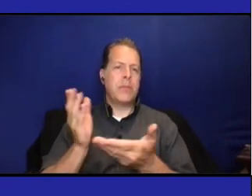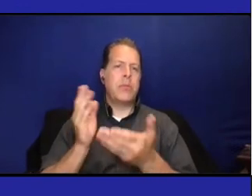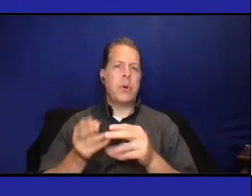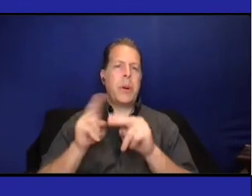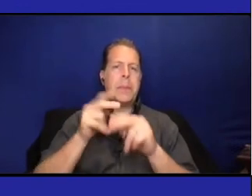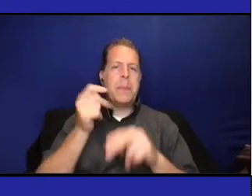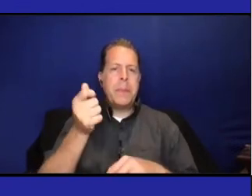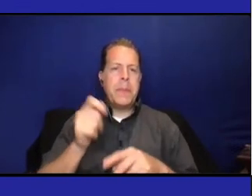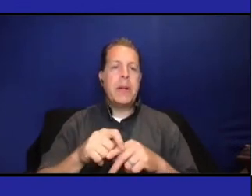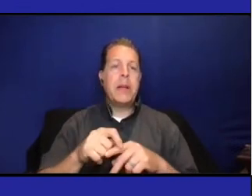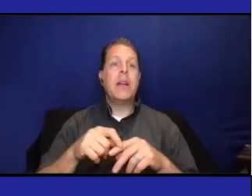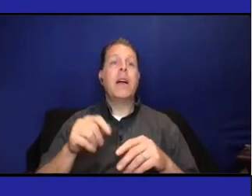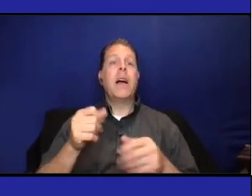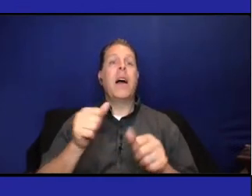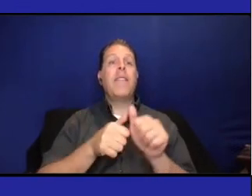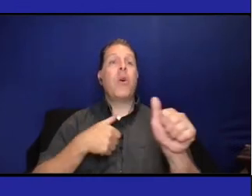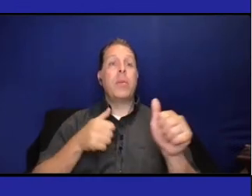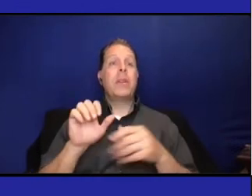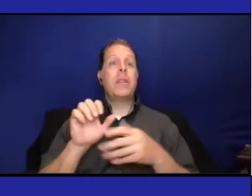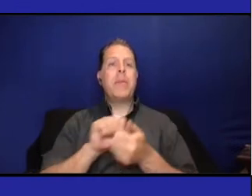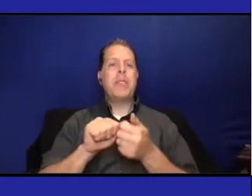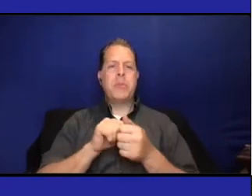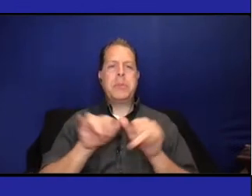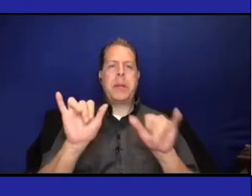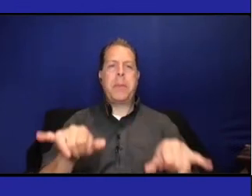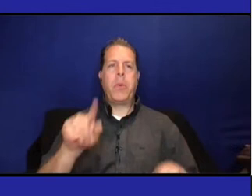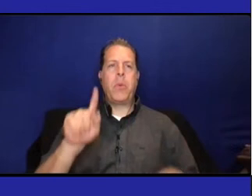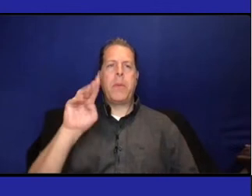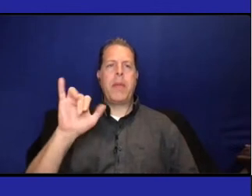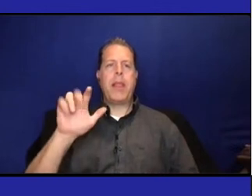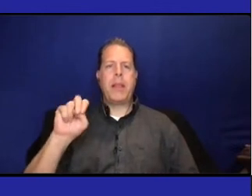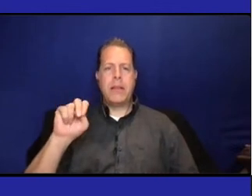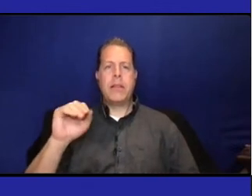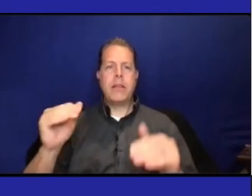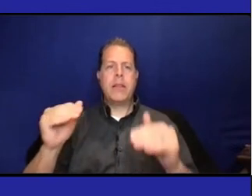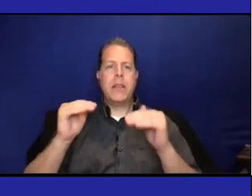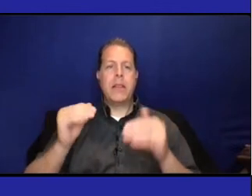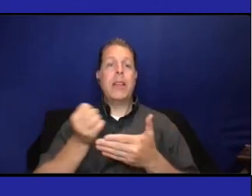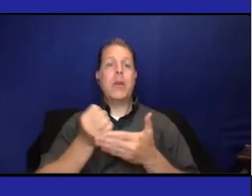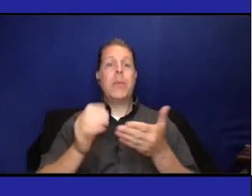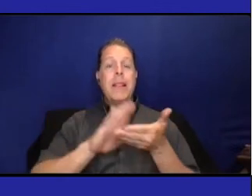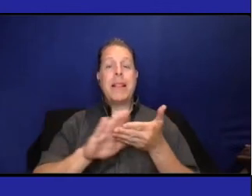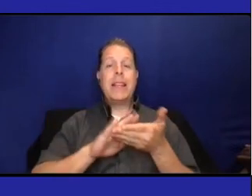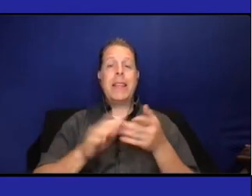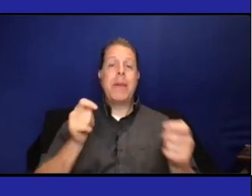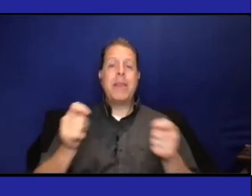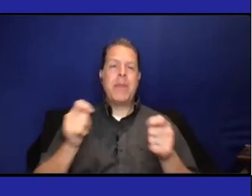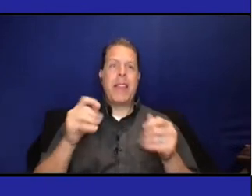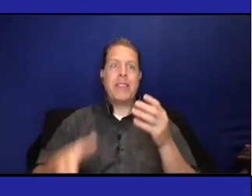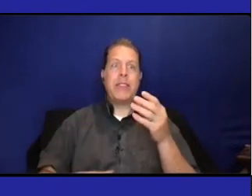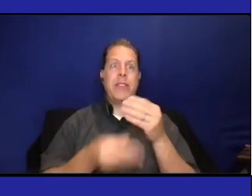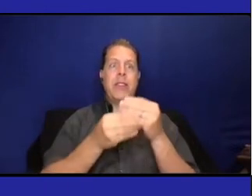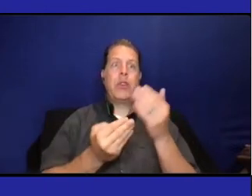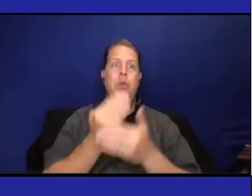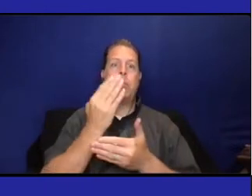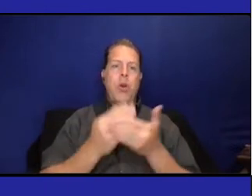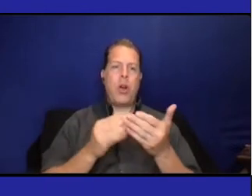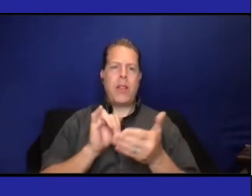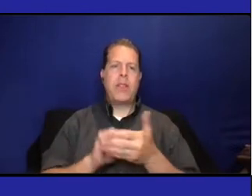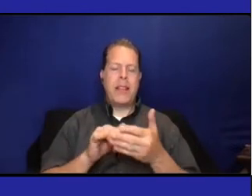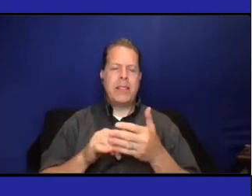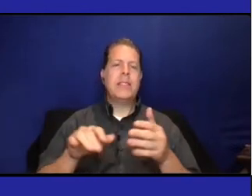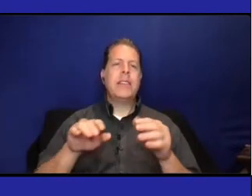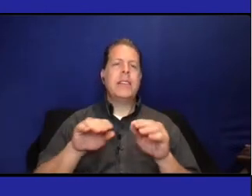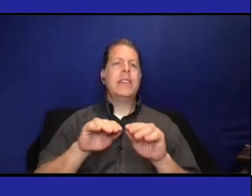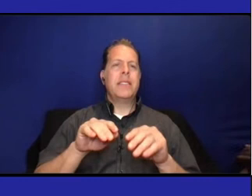Avoidable damage is going to remain the same at $1 million. Equipment cleaning and management, that is the new piece. That is spread over